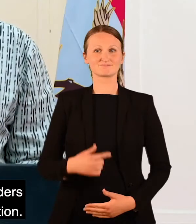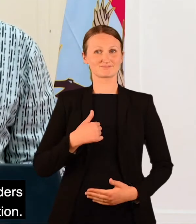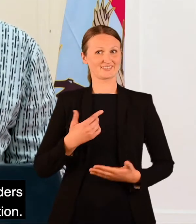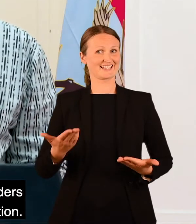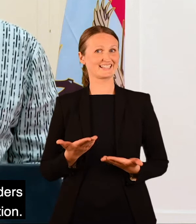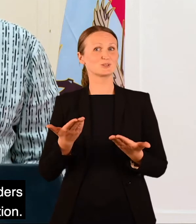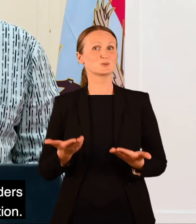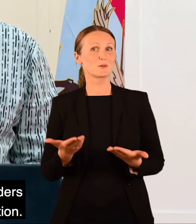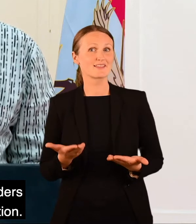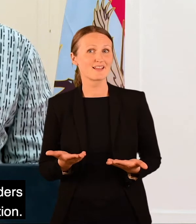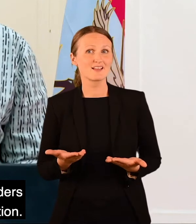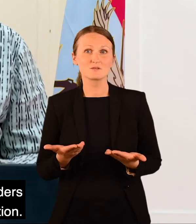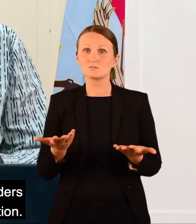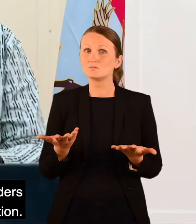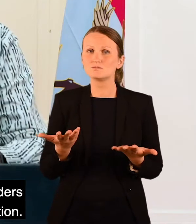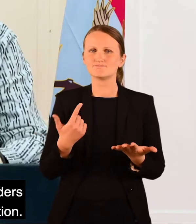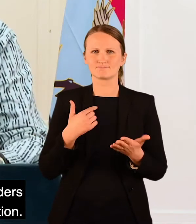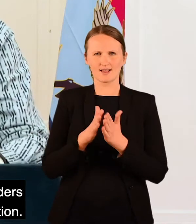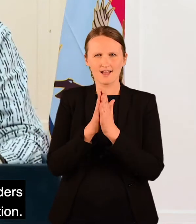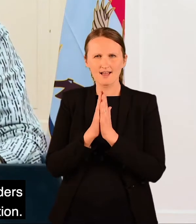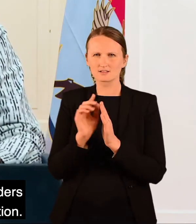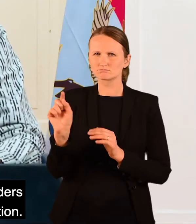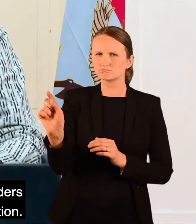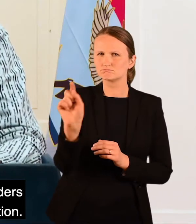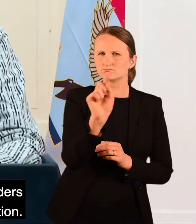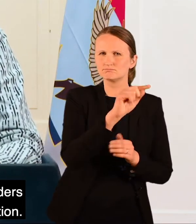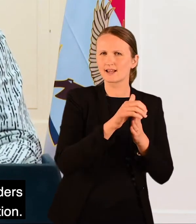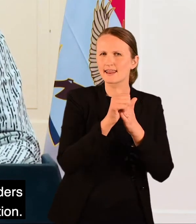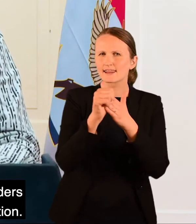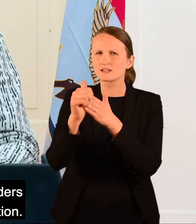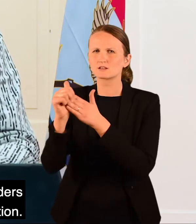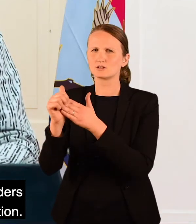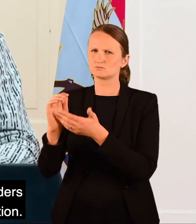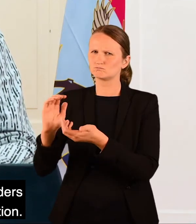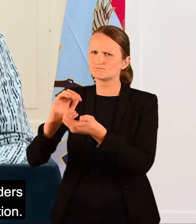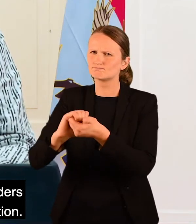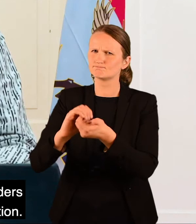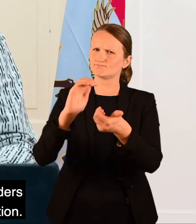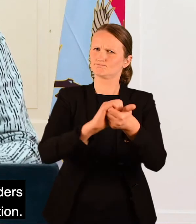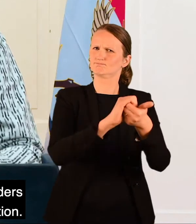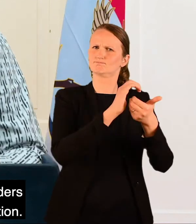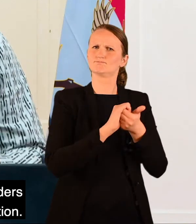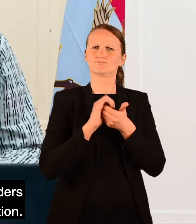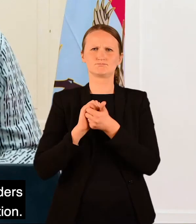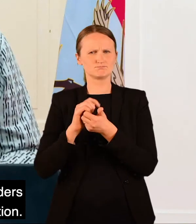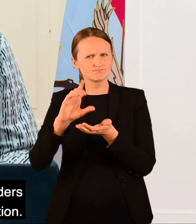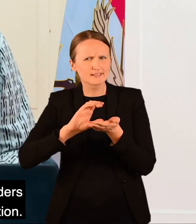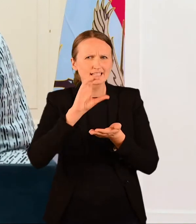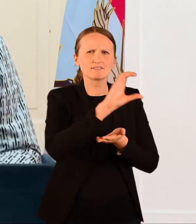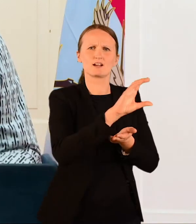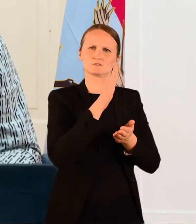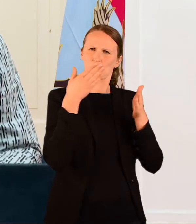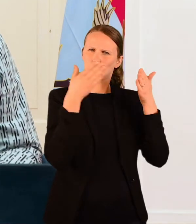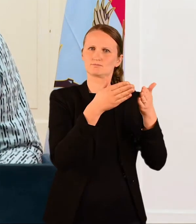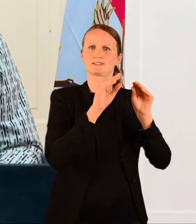I am here today to urge other leaders to join hands and invest in education.